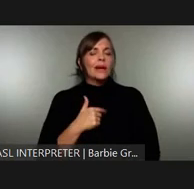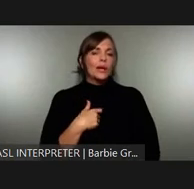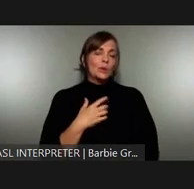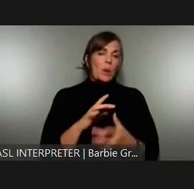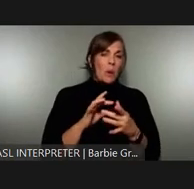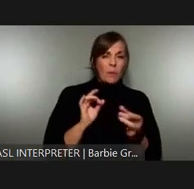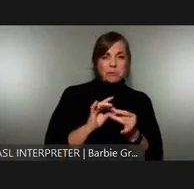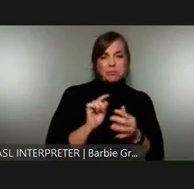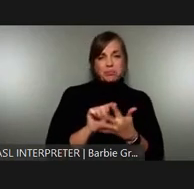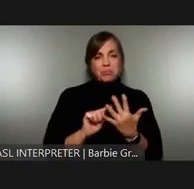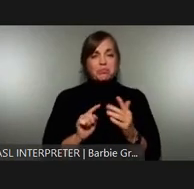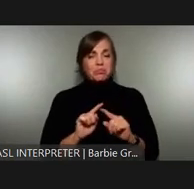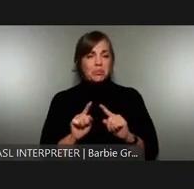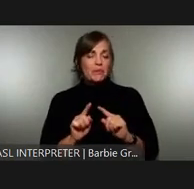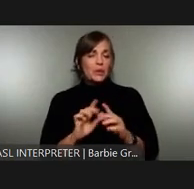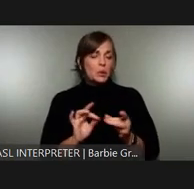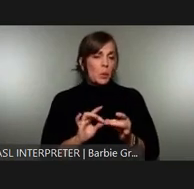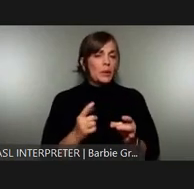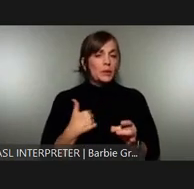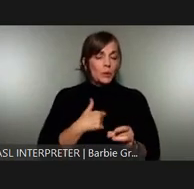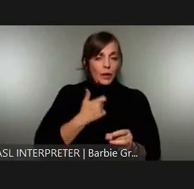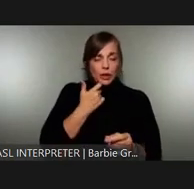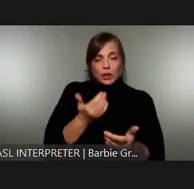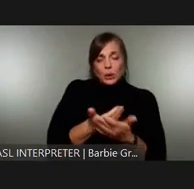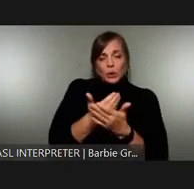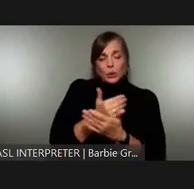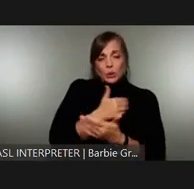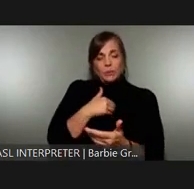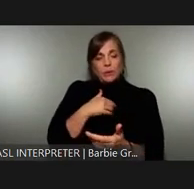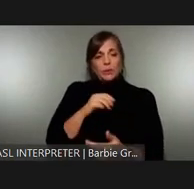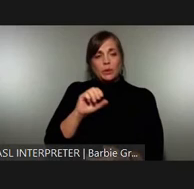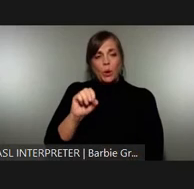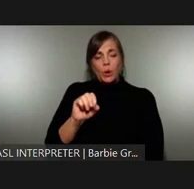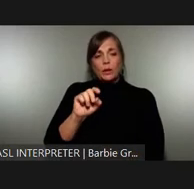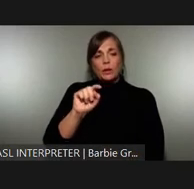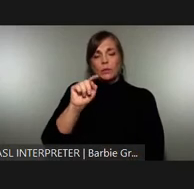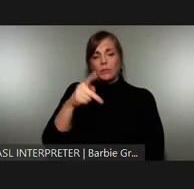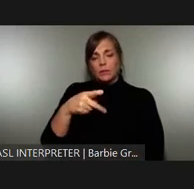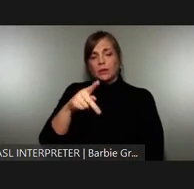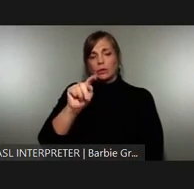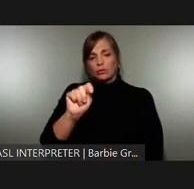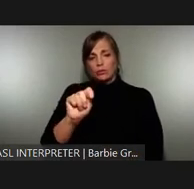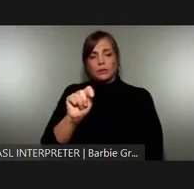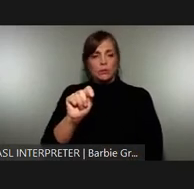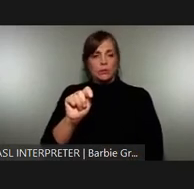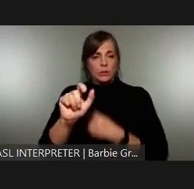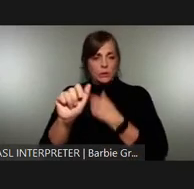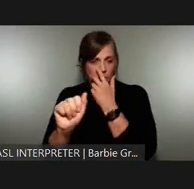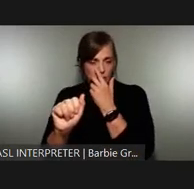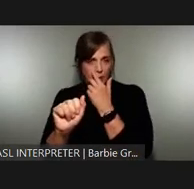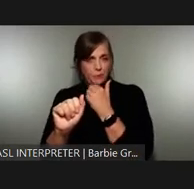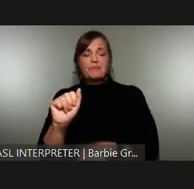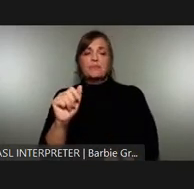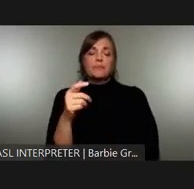of that as well. We're relatively new members of the Ohio Public Transportation Association and honored to be supporters